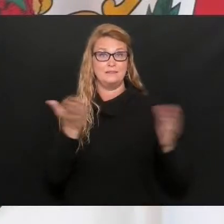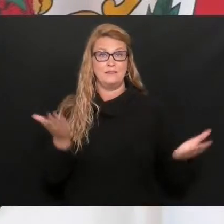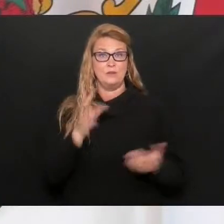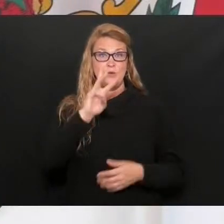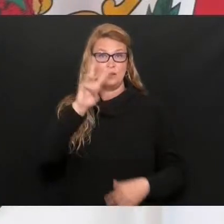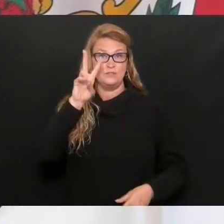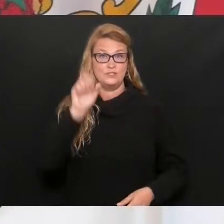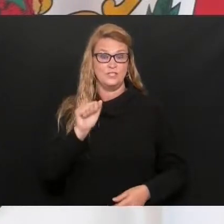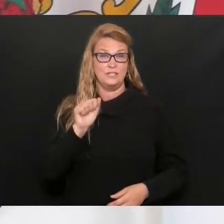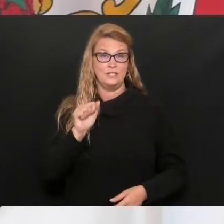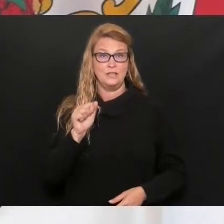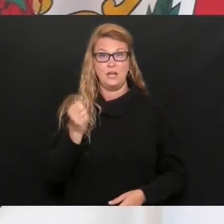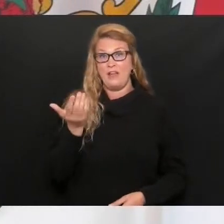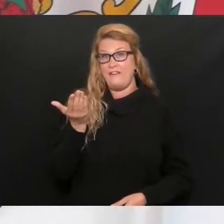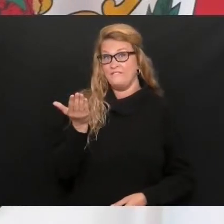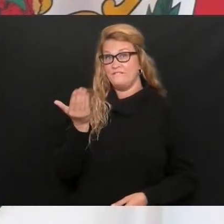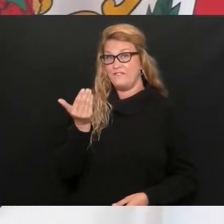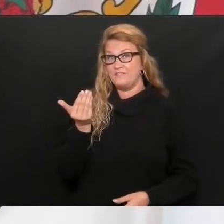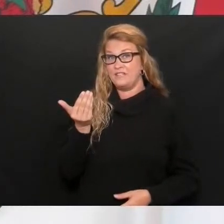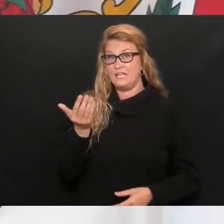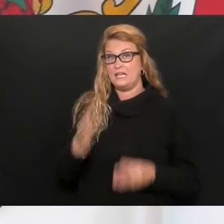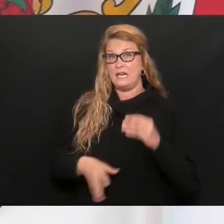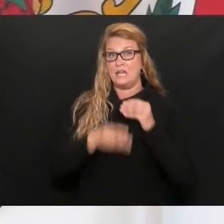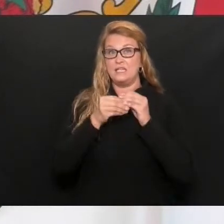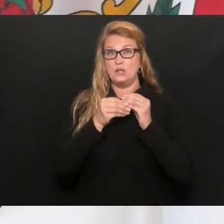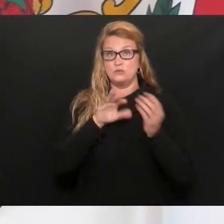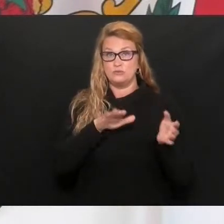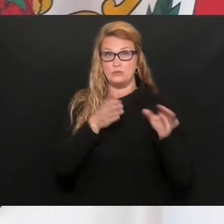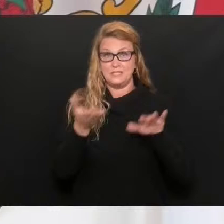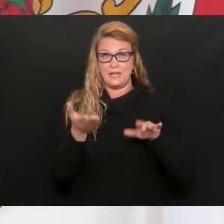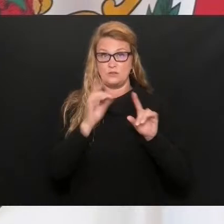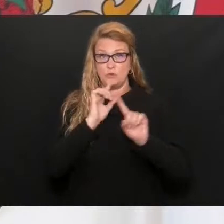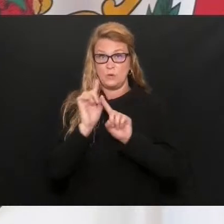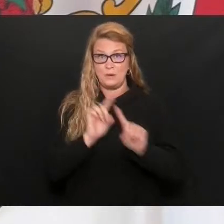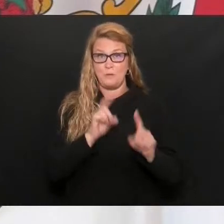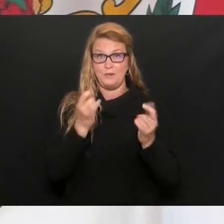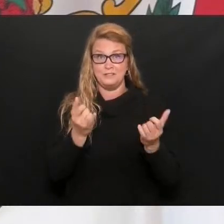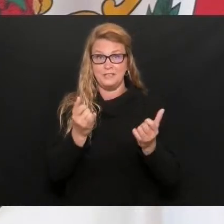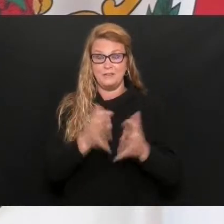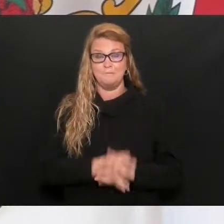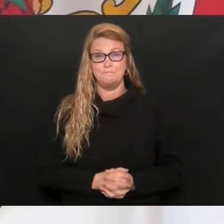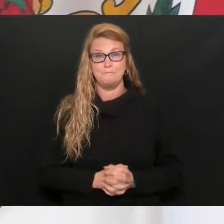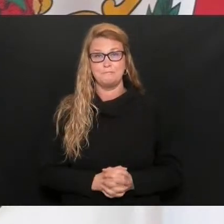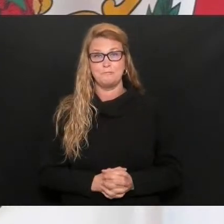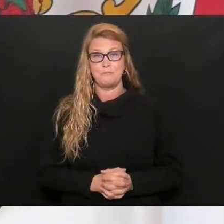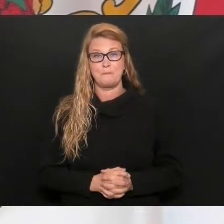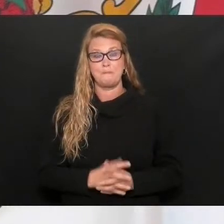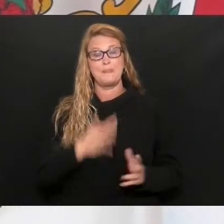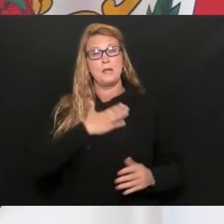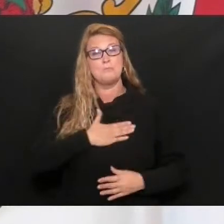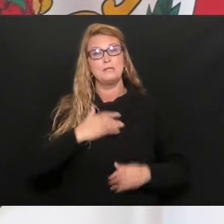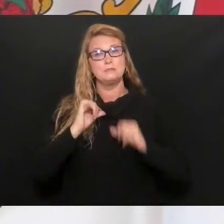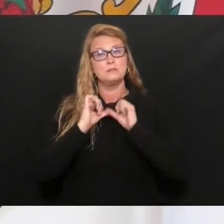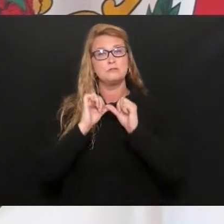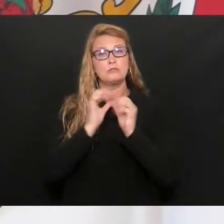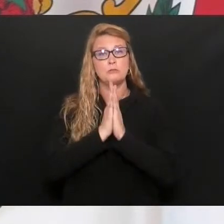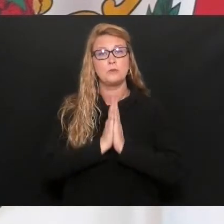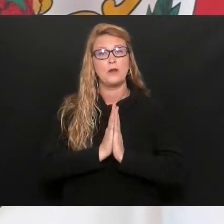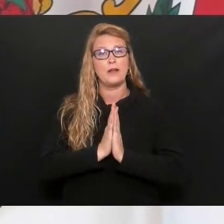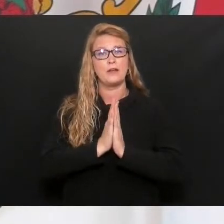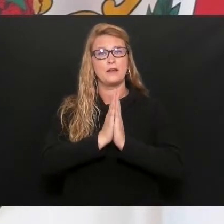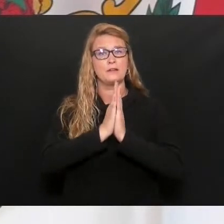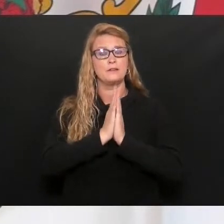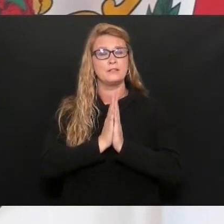Virginia, 15 additional deaths, and I'll ask you for your prayers, and I'll ask you